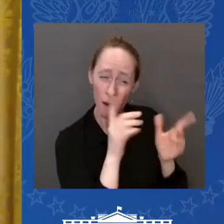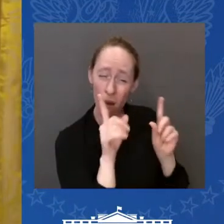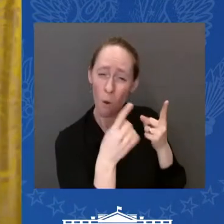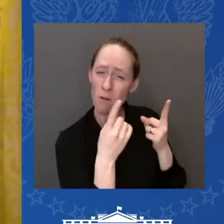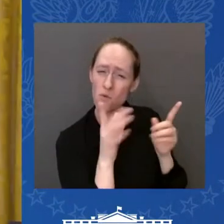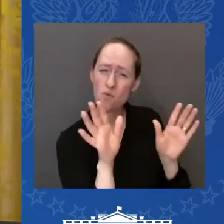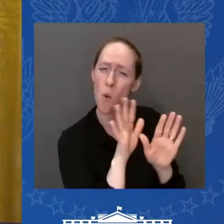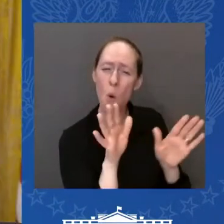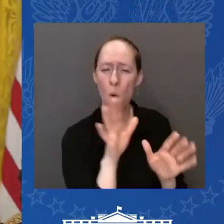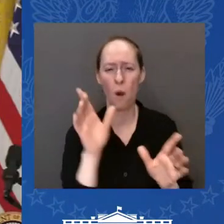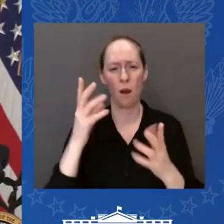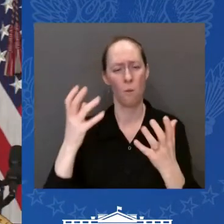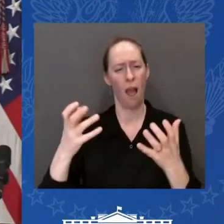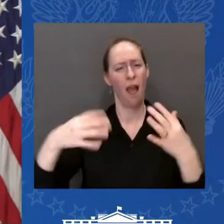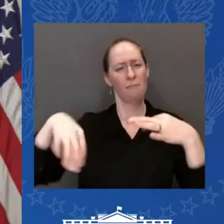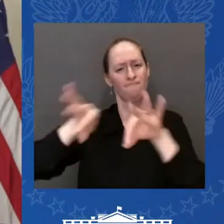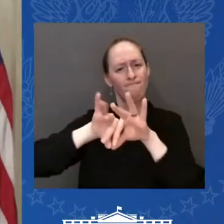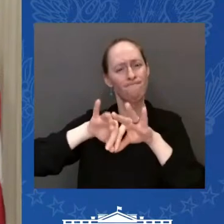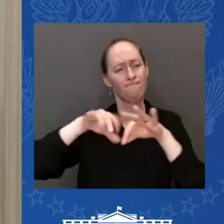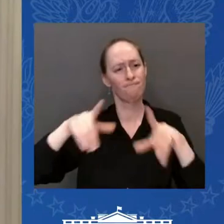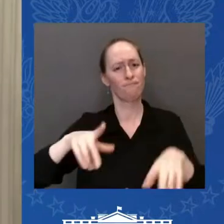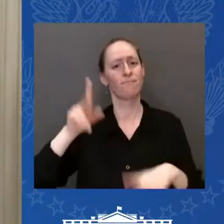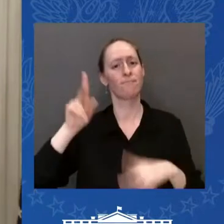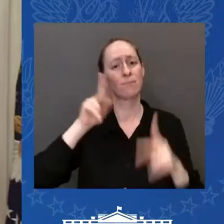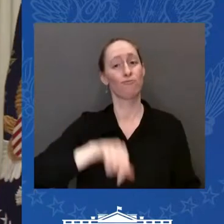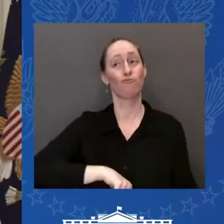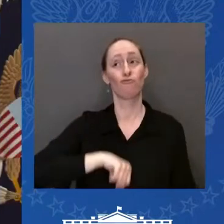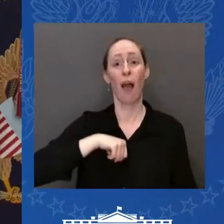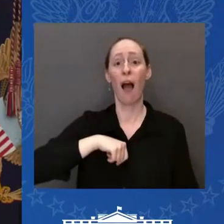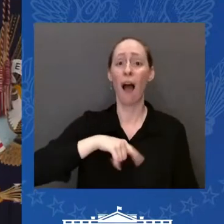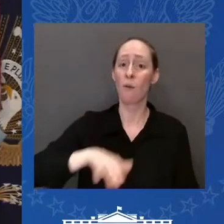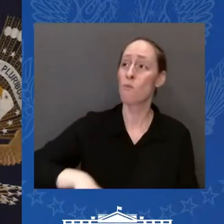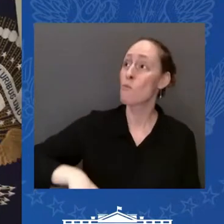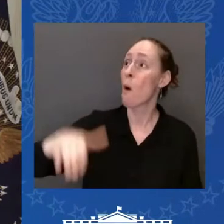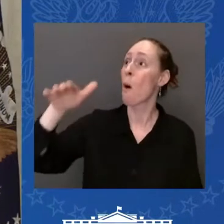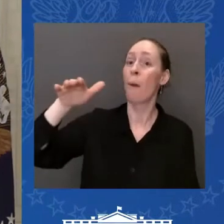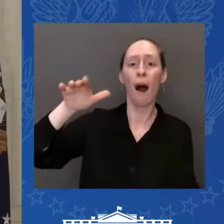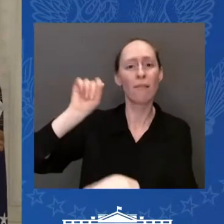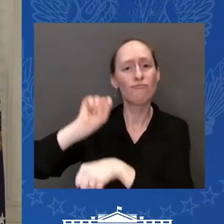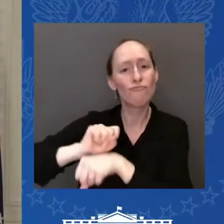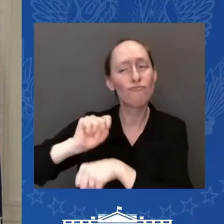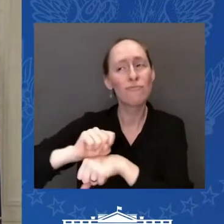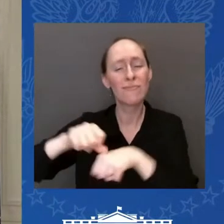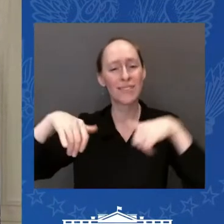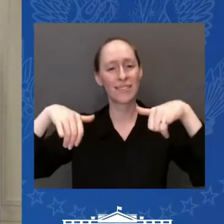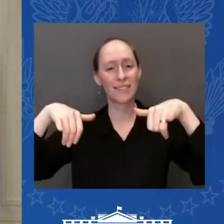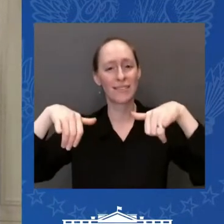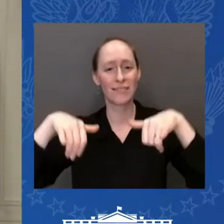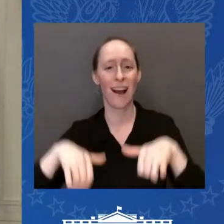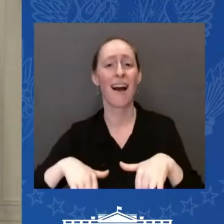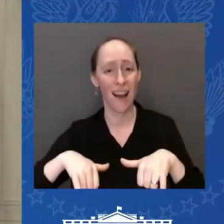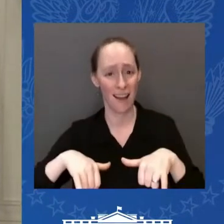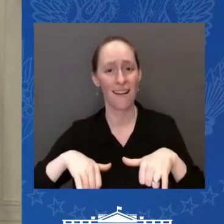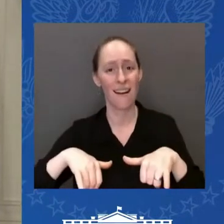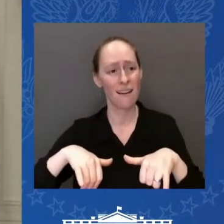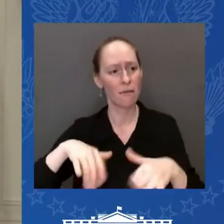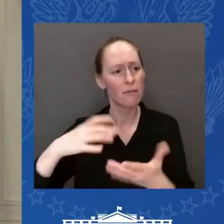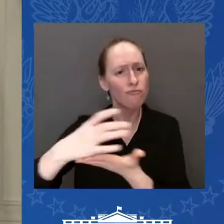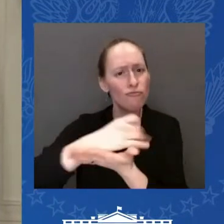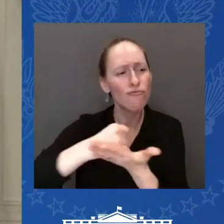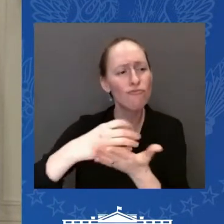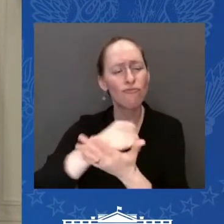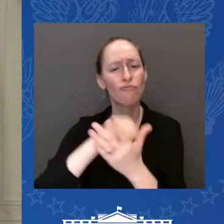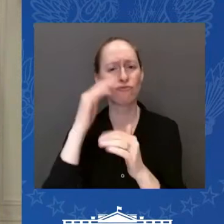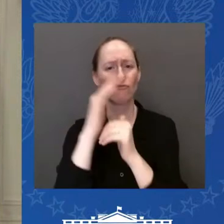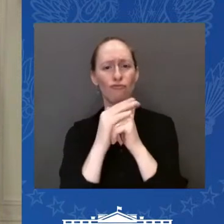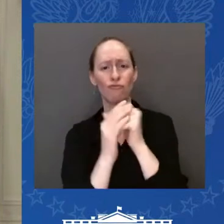where I live now, where I'm able to do what I want to do. And that's the whole purpose that we're trying to do in our cities when people used to move out.